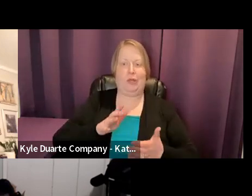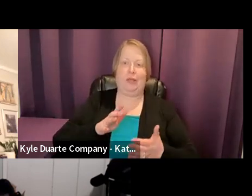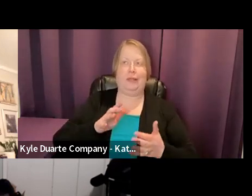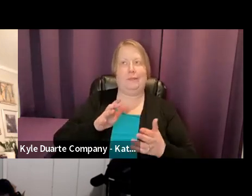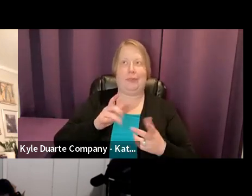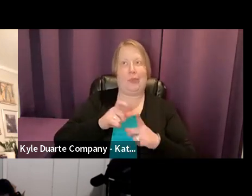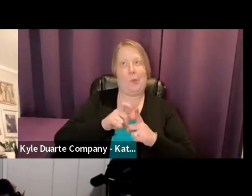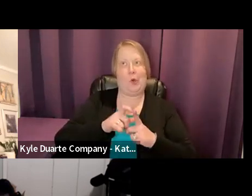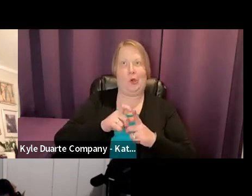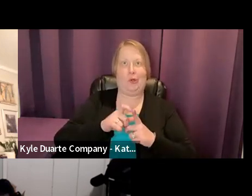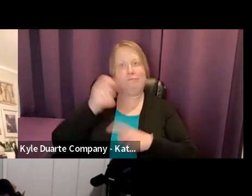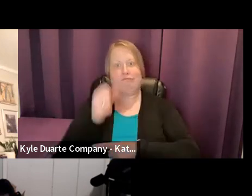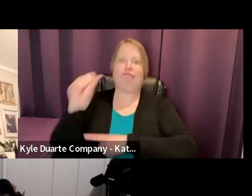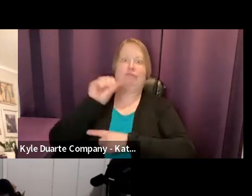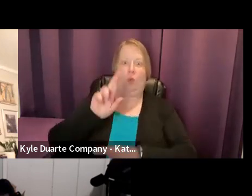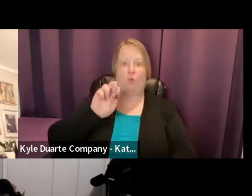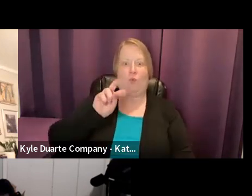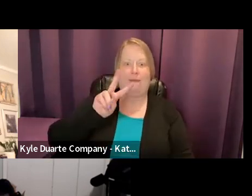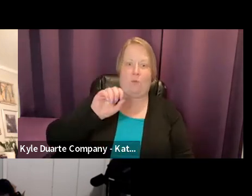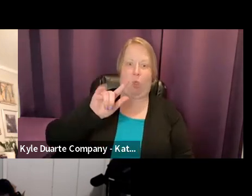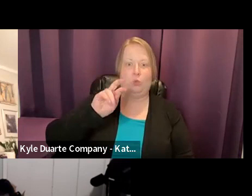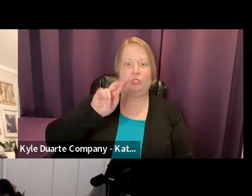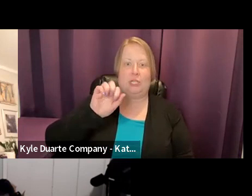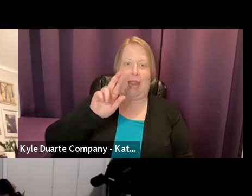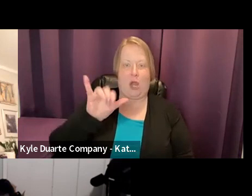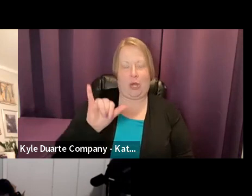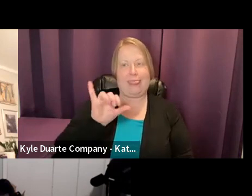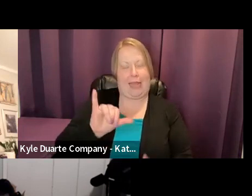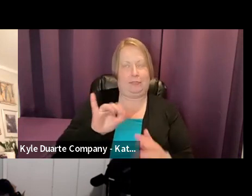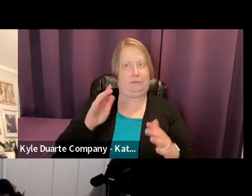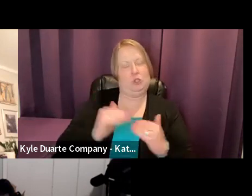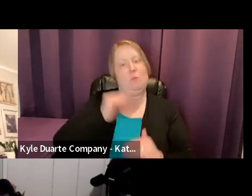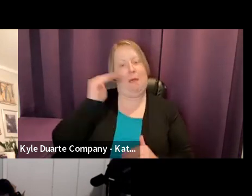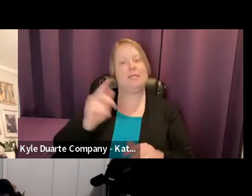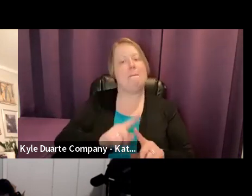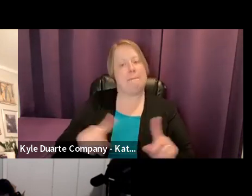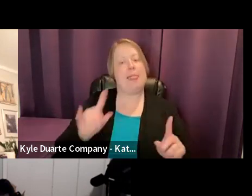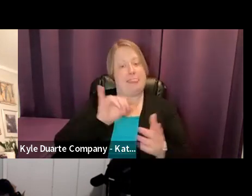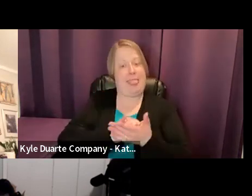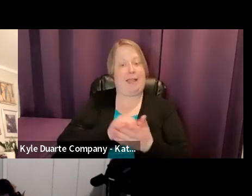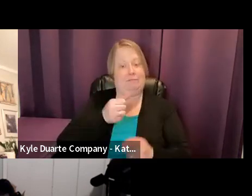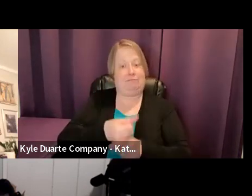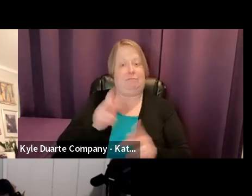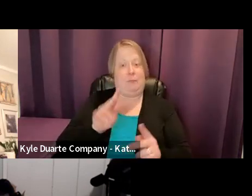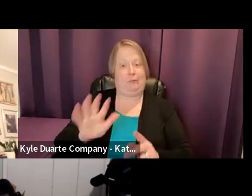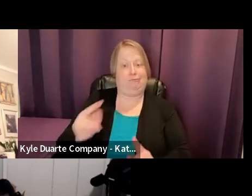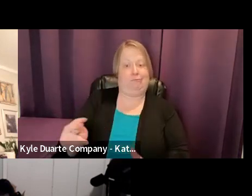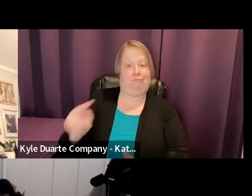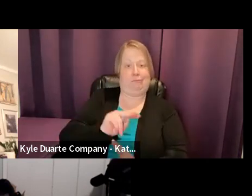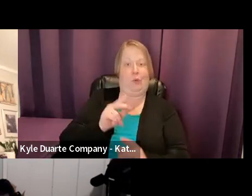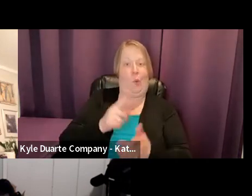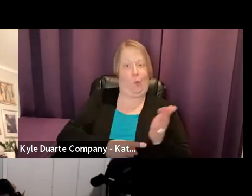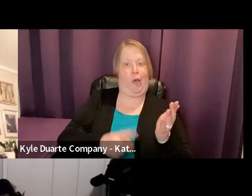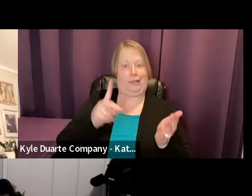is far too bombastic, but is changing perceptions of what disabled people can do. I'm a wheelchair